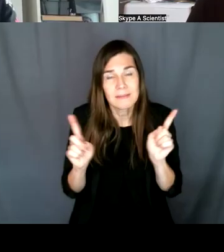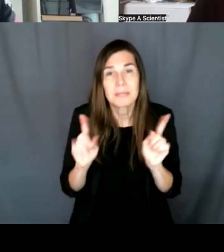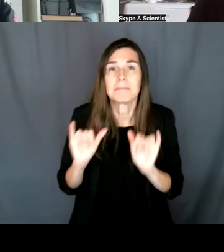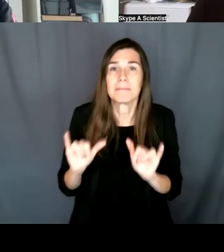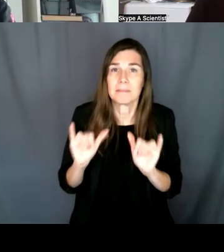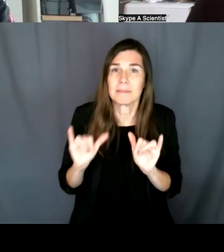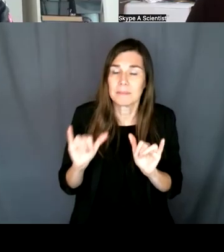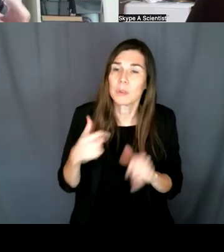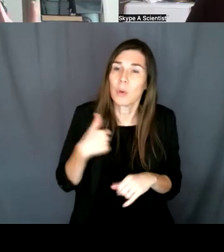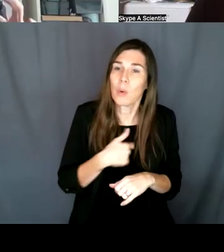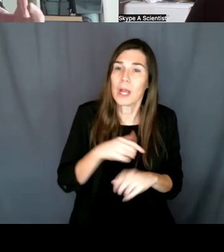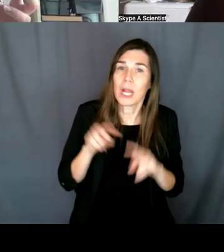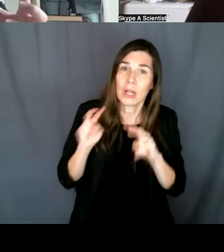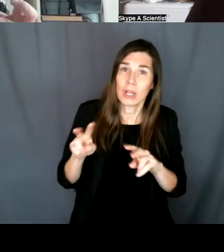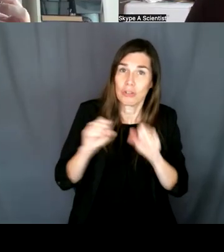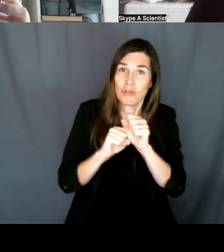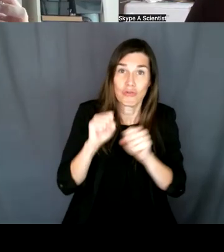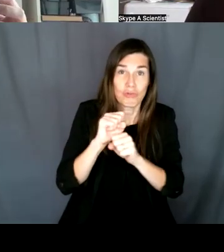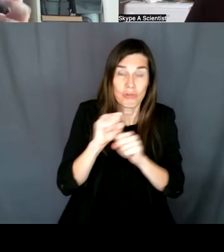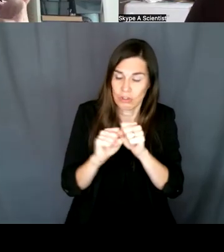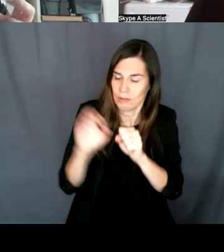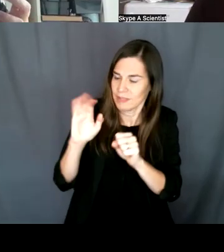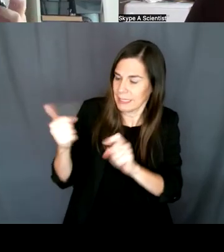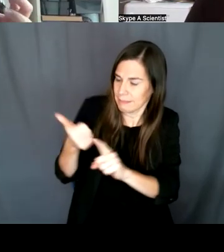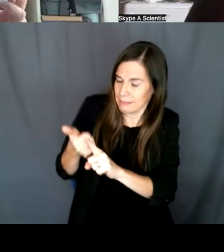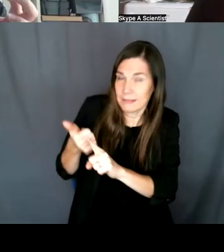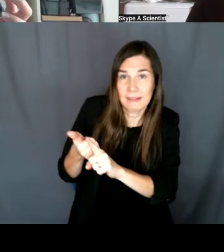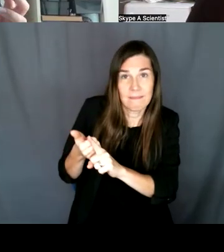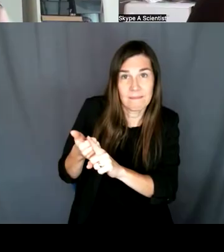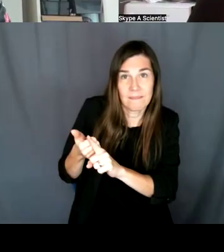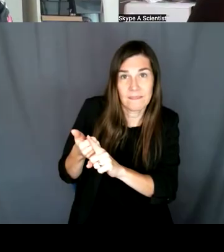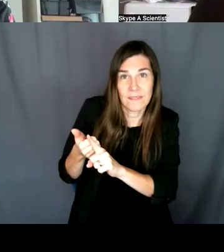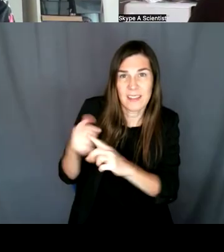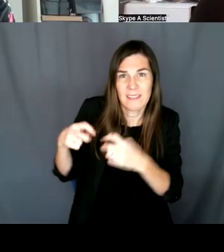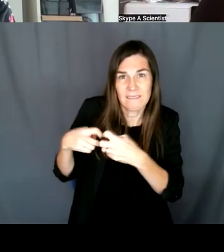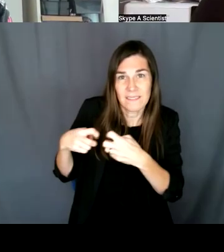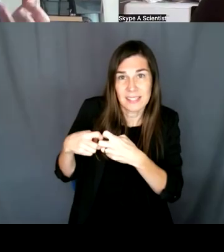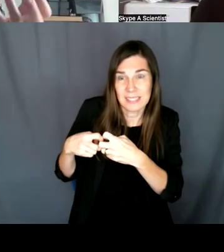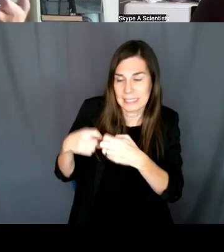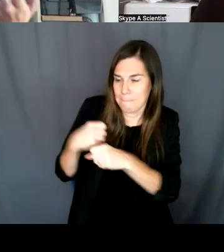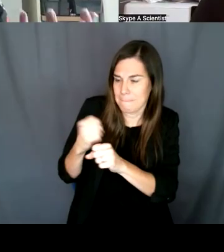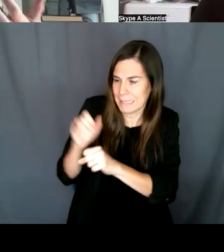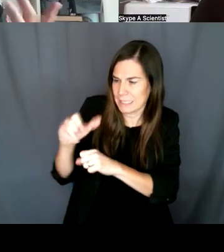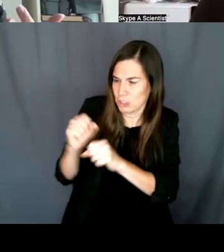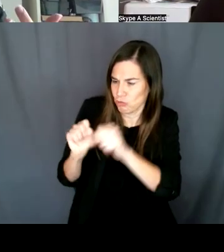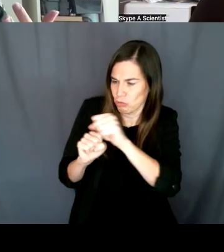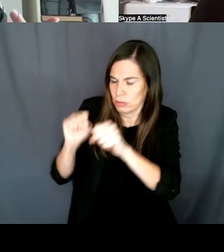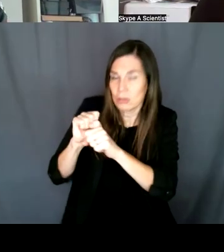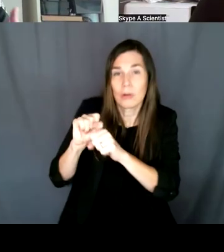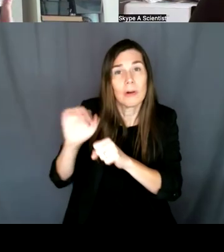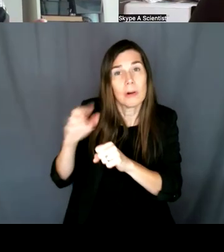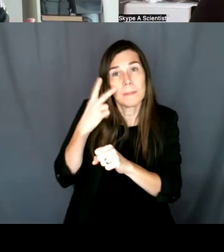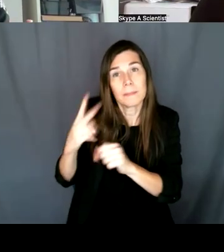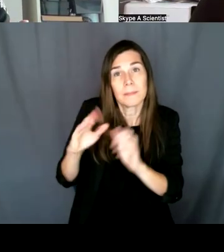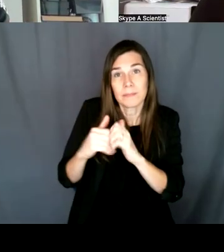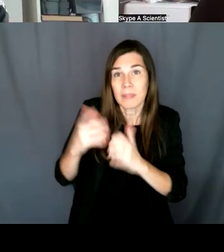both at the structure of the cell itself, the physics of that structure, or we can look at the ways that they interact with each other